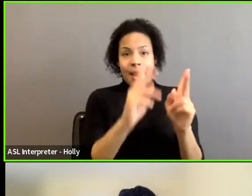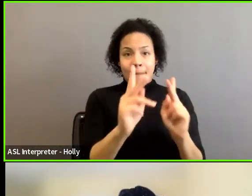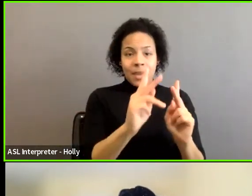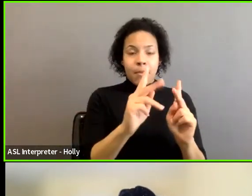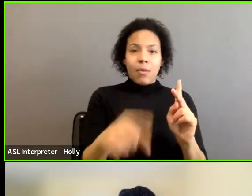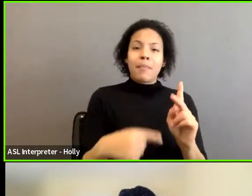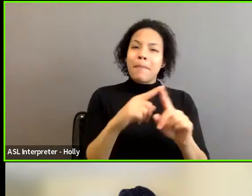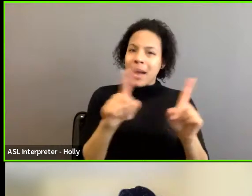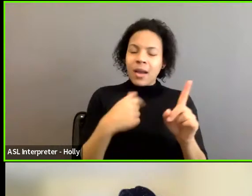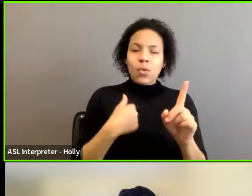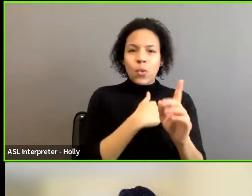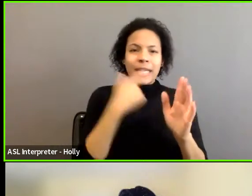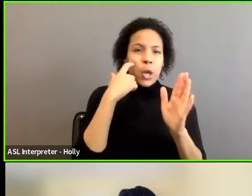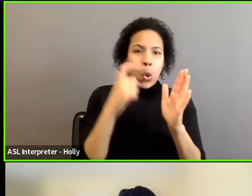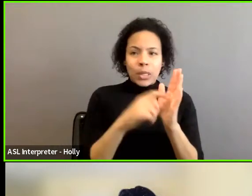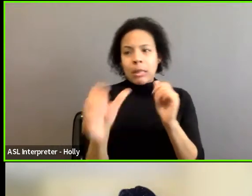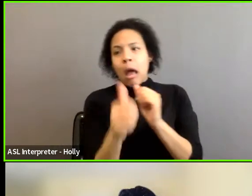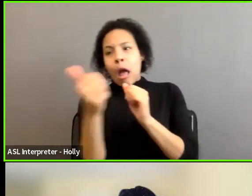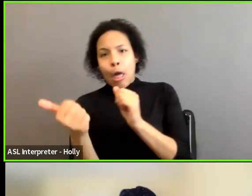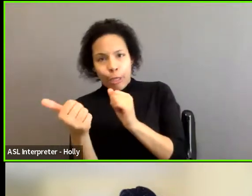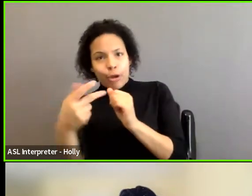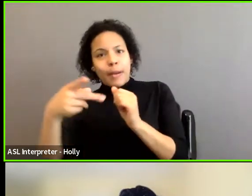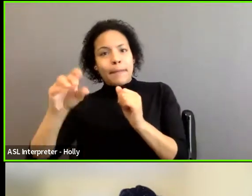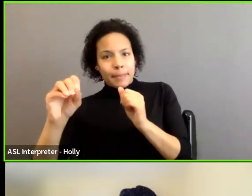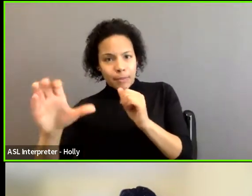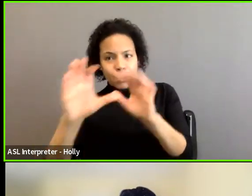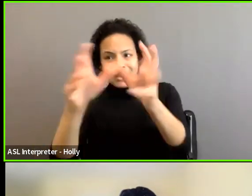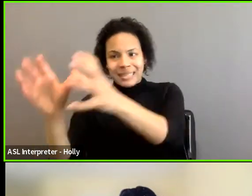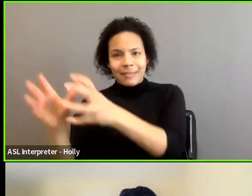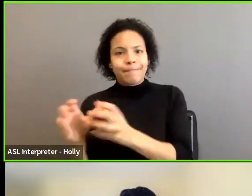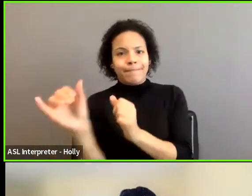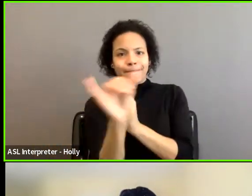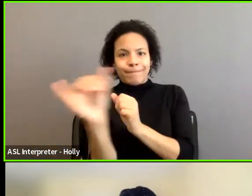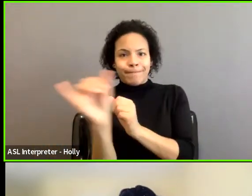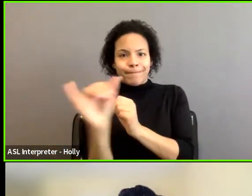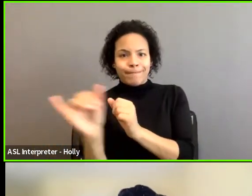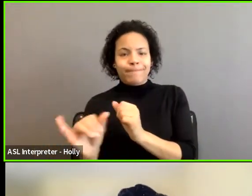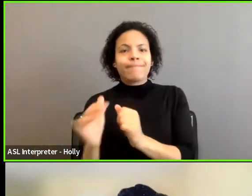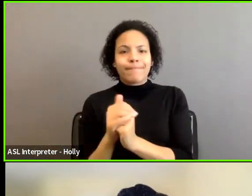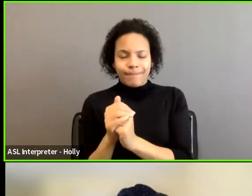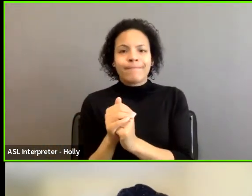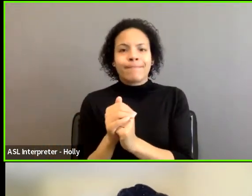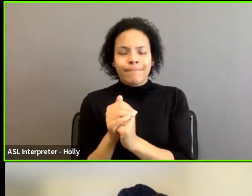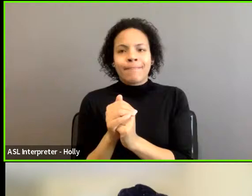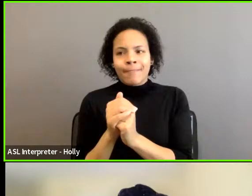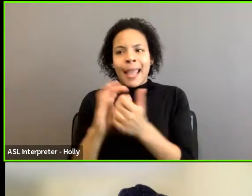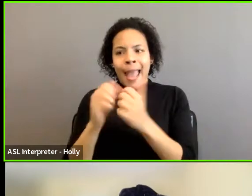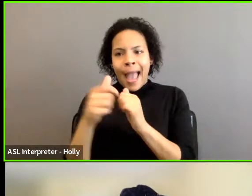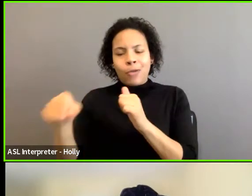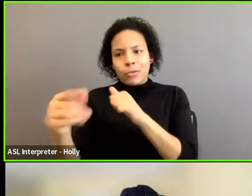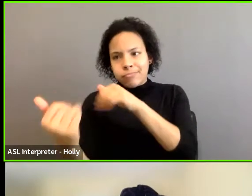quite frankly, dealing with the issues of society ills, right? Particularly in this